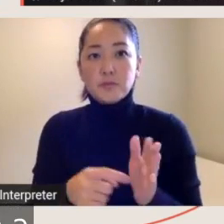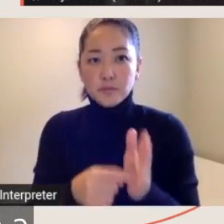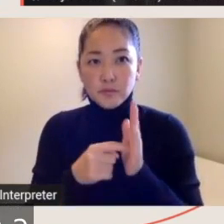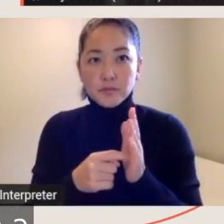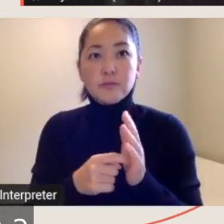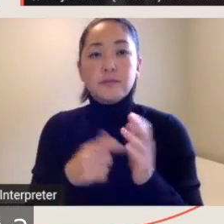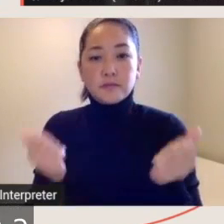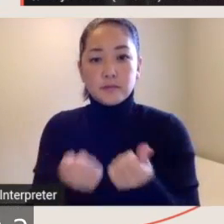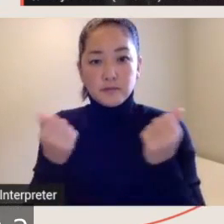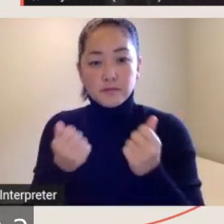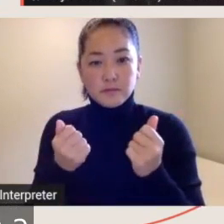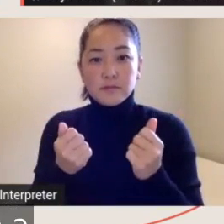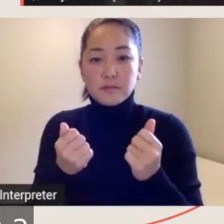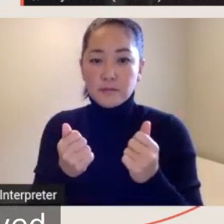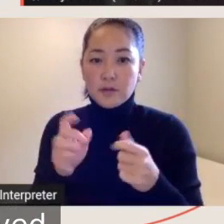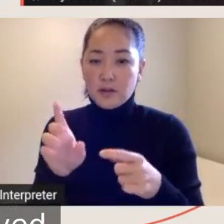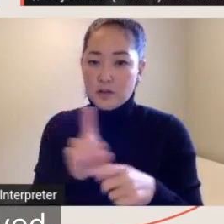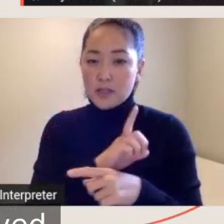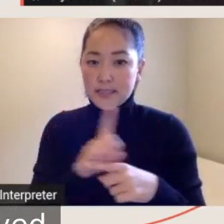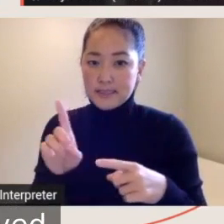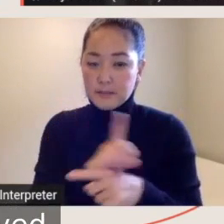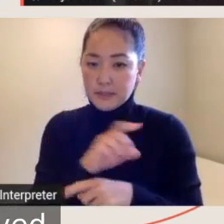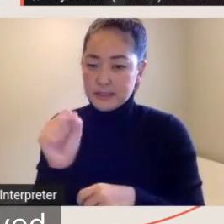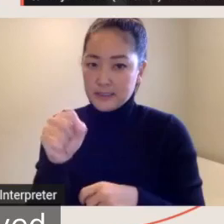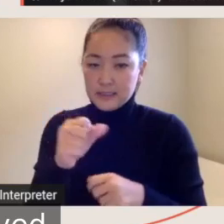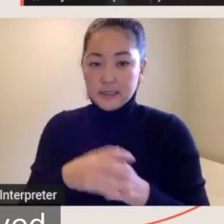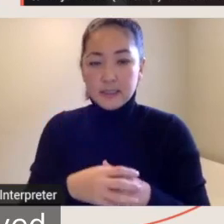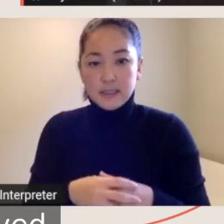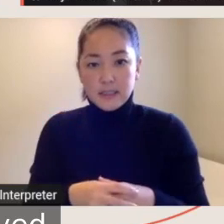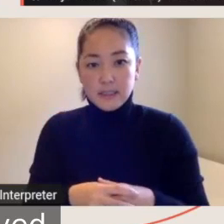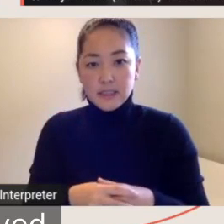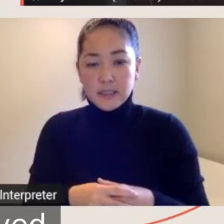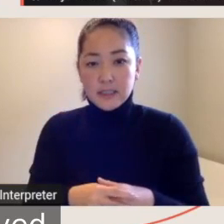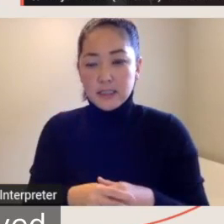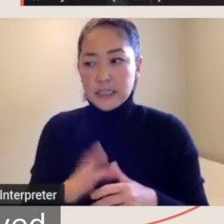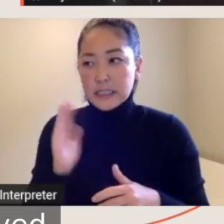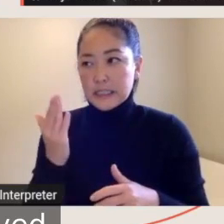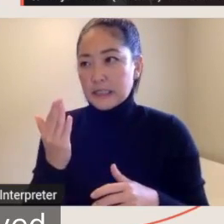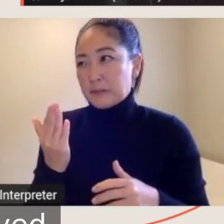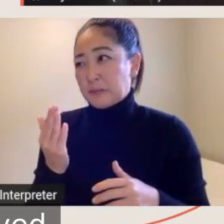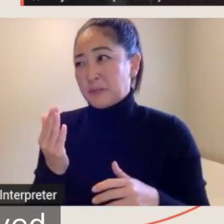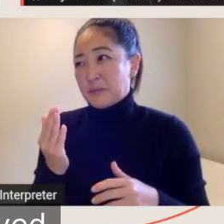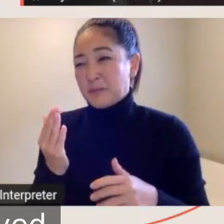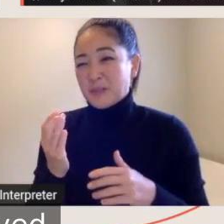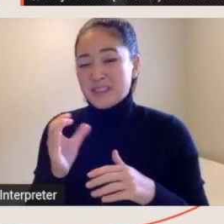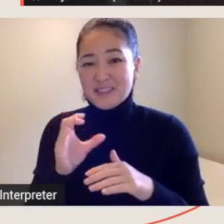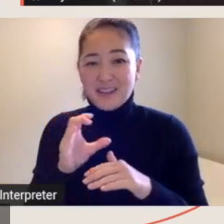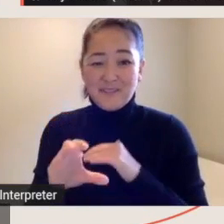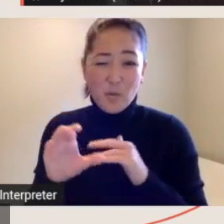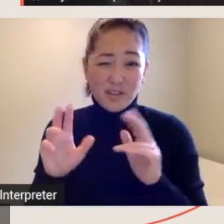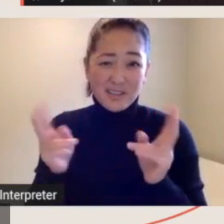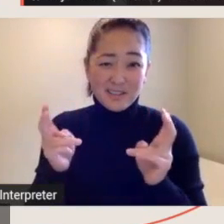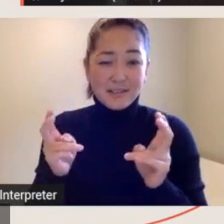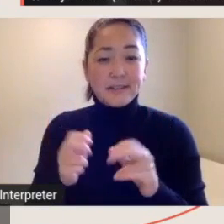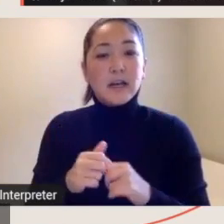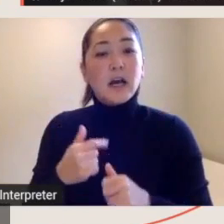It does require a lot of discipline, it's true, and sometimes it is perceived like as a forced thing on a